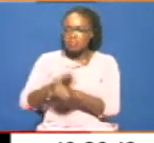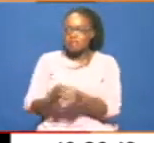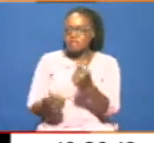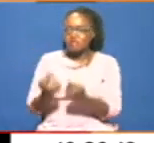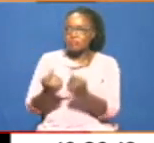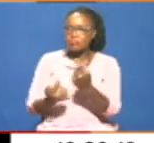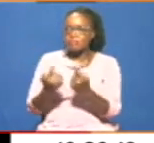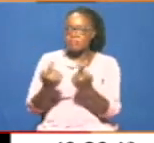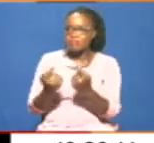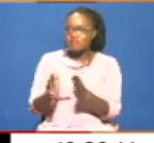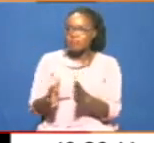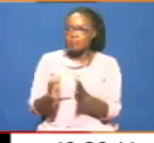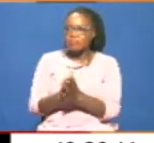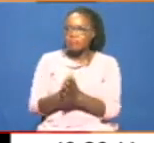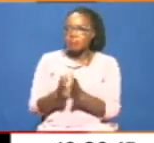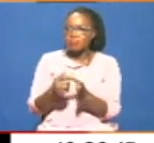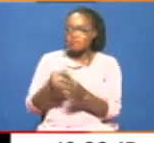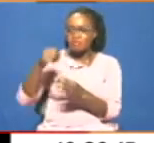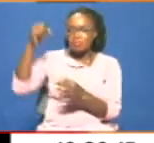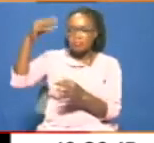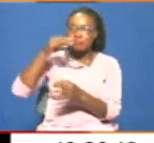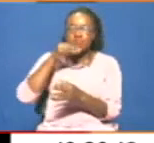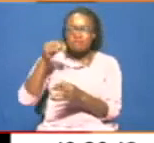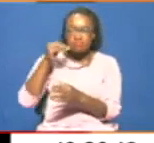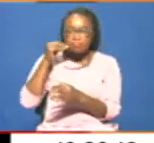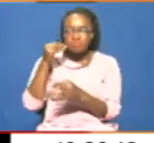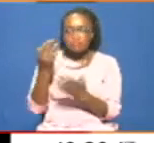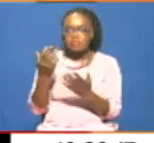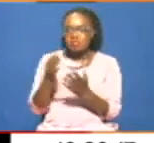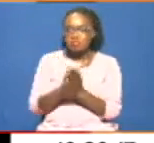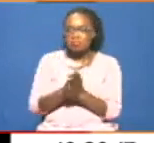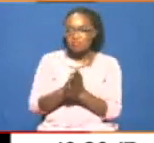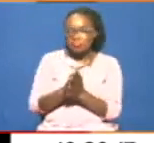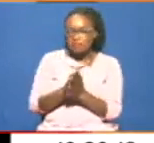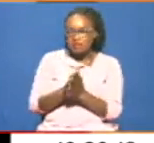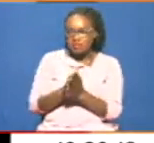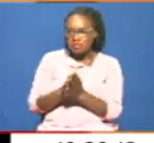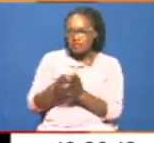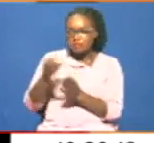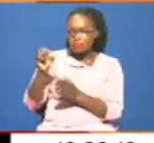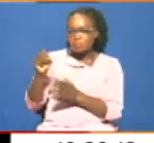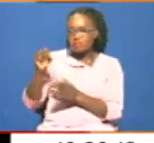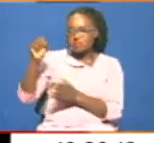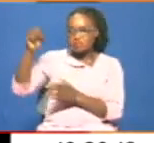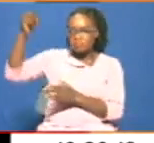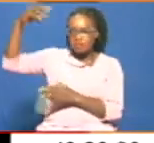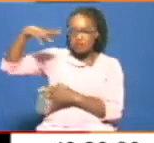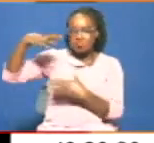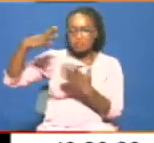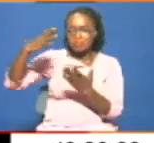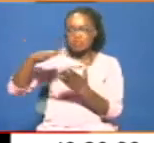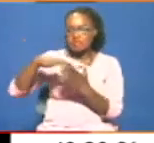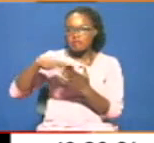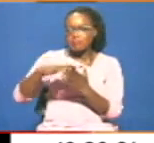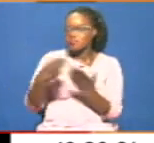of electrifications of homes, whether it is main grid or solar, yeah. that is not going to happen